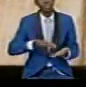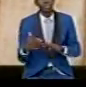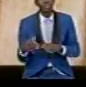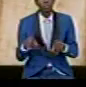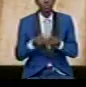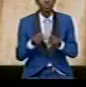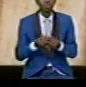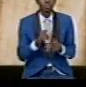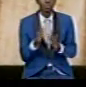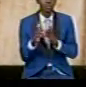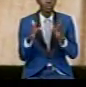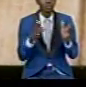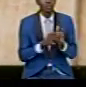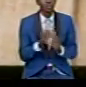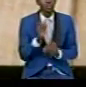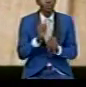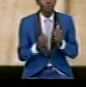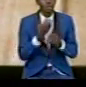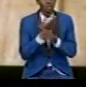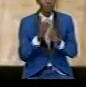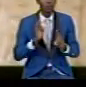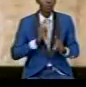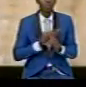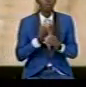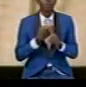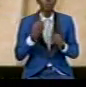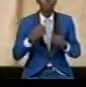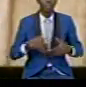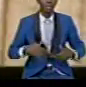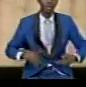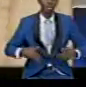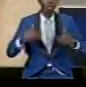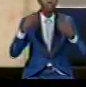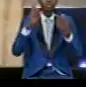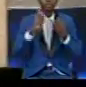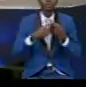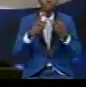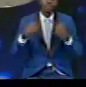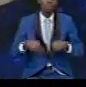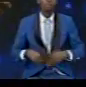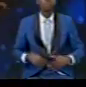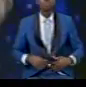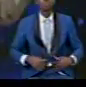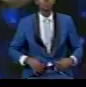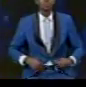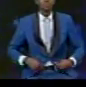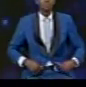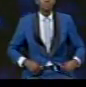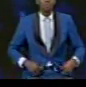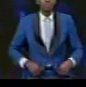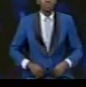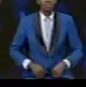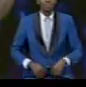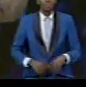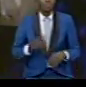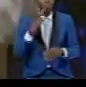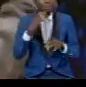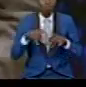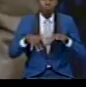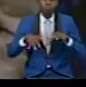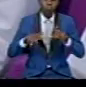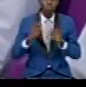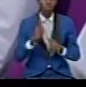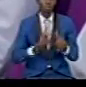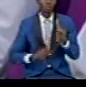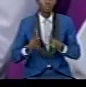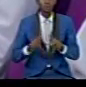even Jesus, which delivered us from the wrath to come. To see multitudes of people